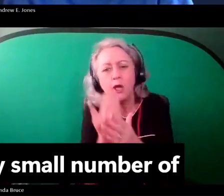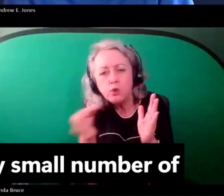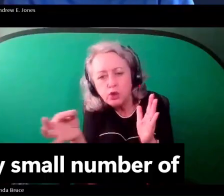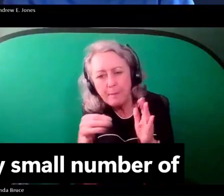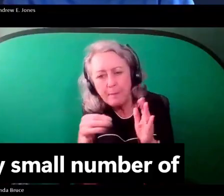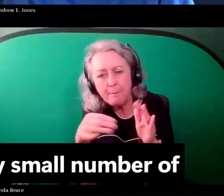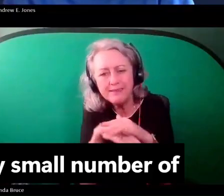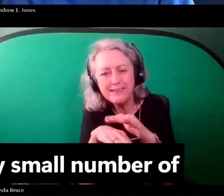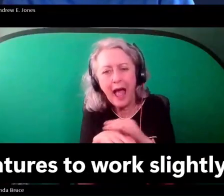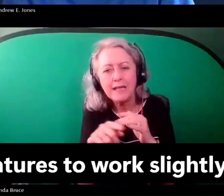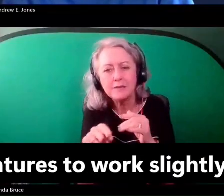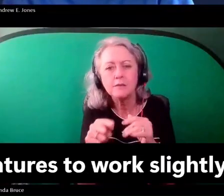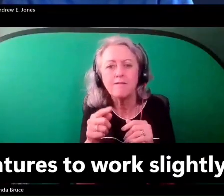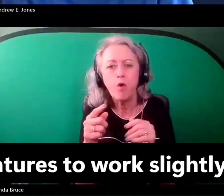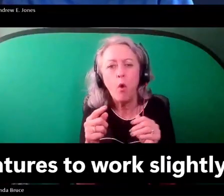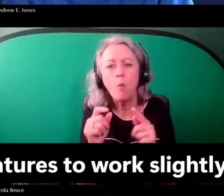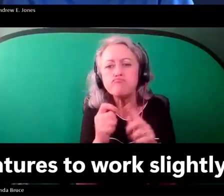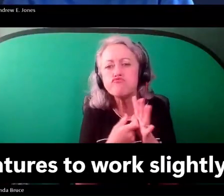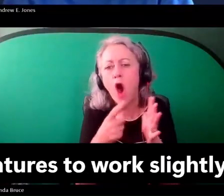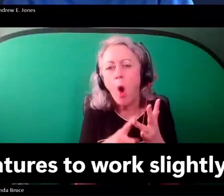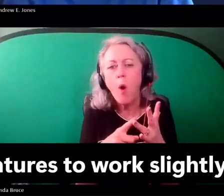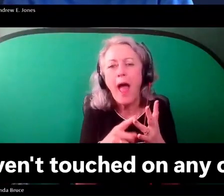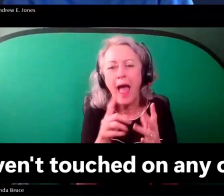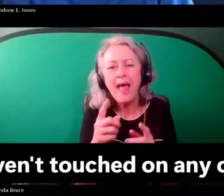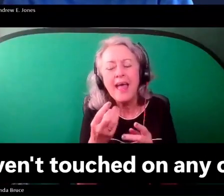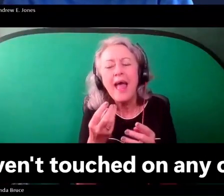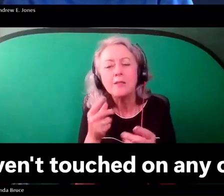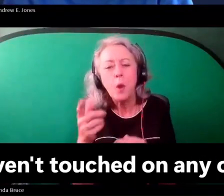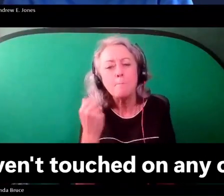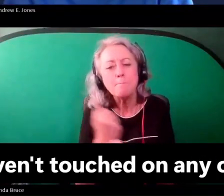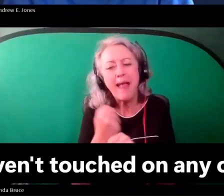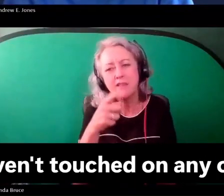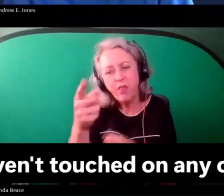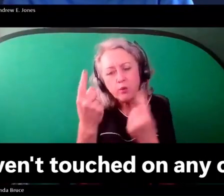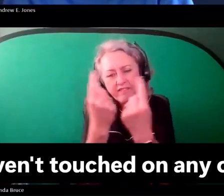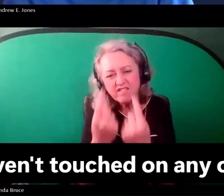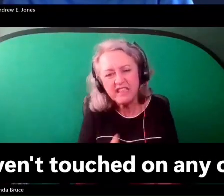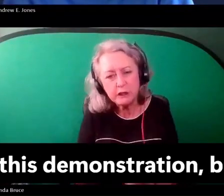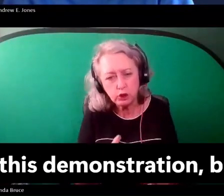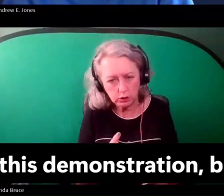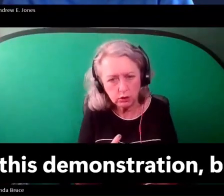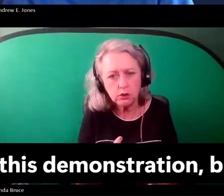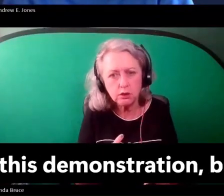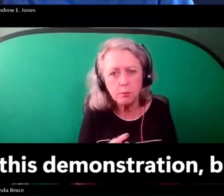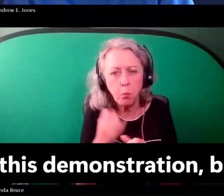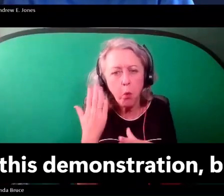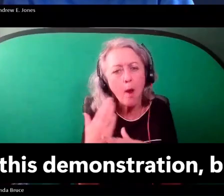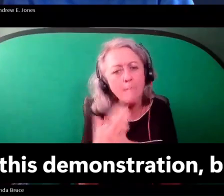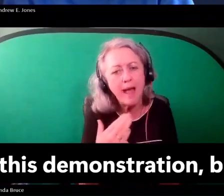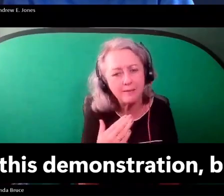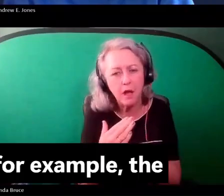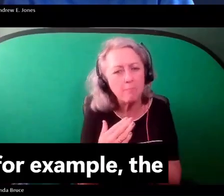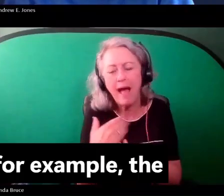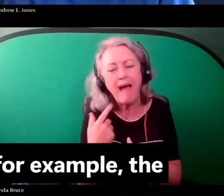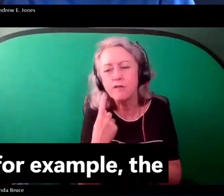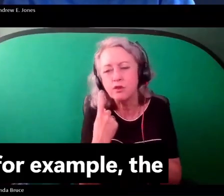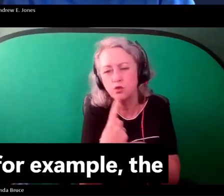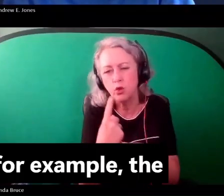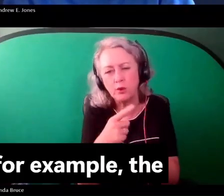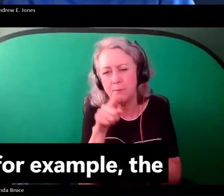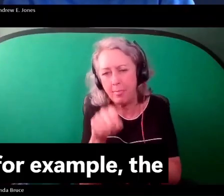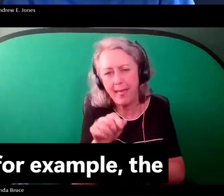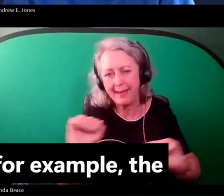very, very small number of accessibility features to work slightly better. So we haven't touched on any of those features in this demonstration, but you can,